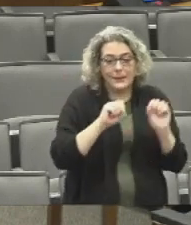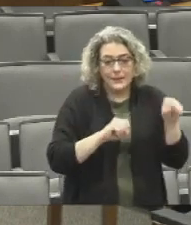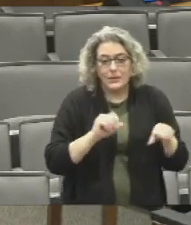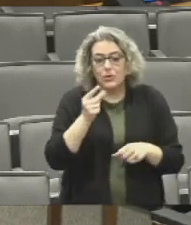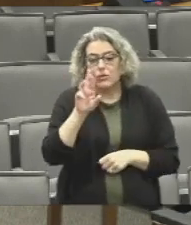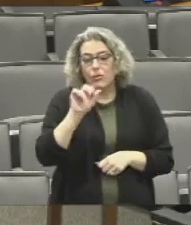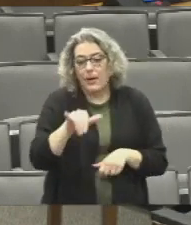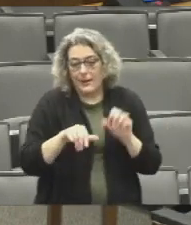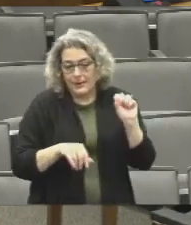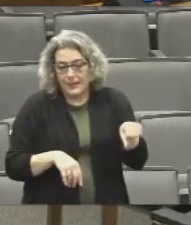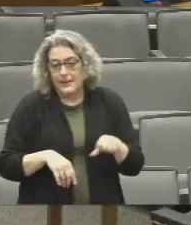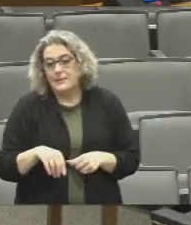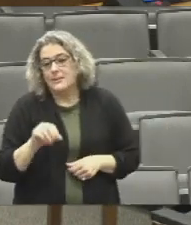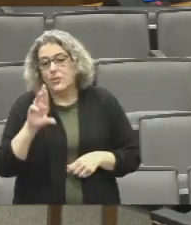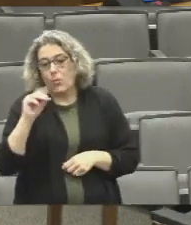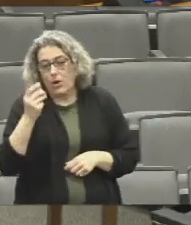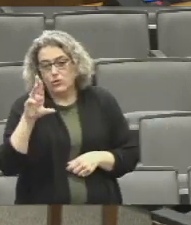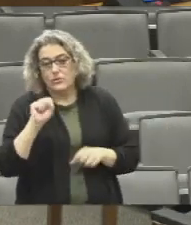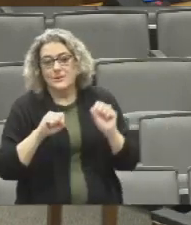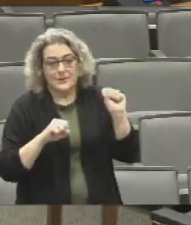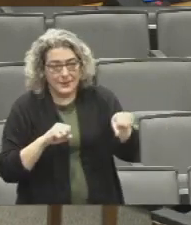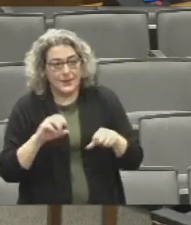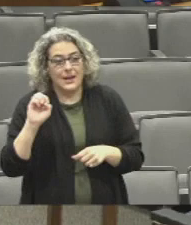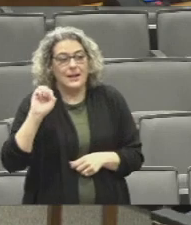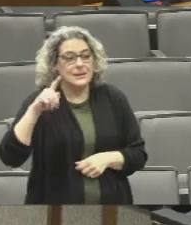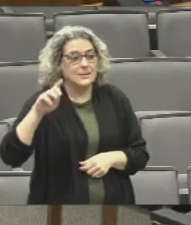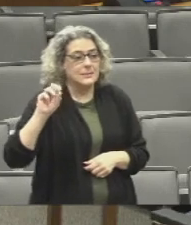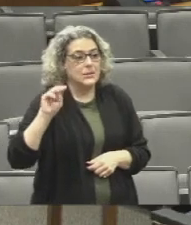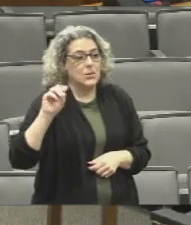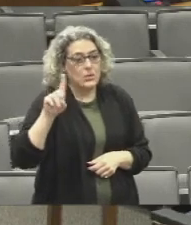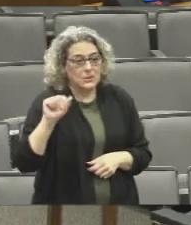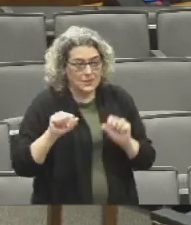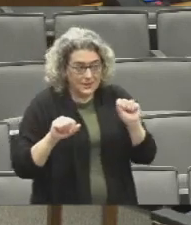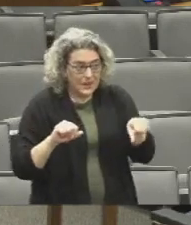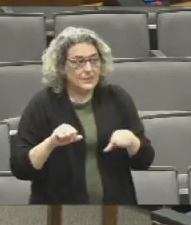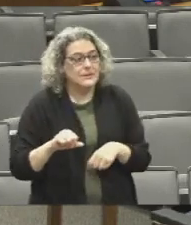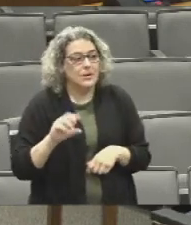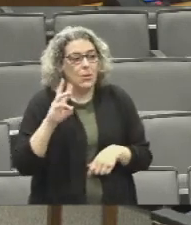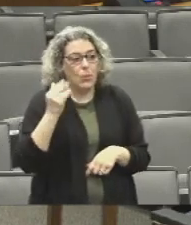Yes. McNally. Yes. Rogers. Yes. Espinoza.